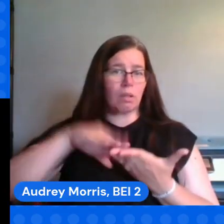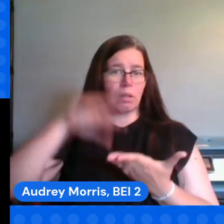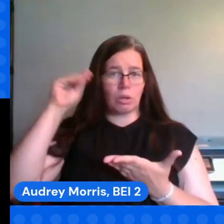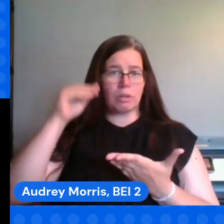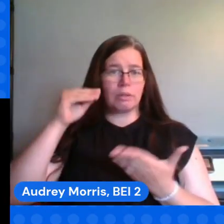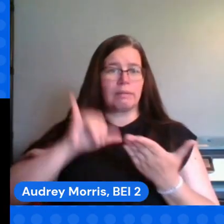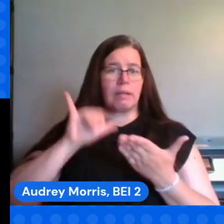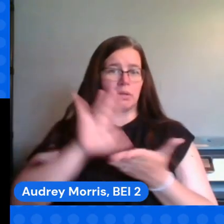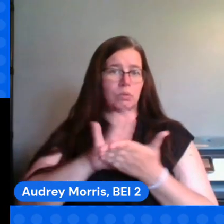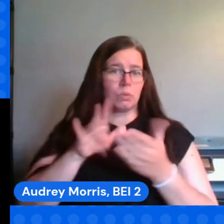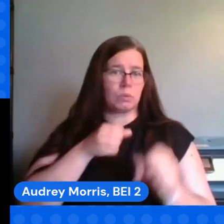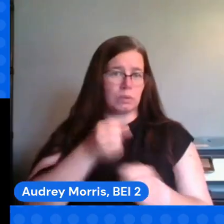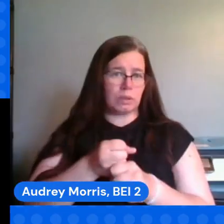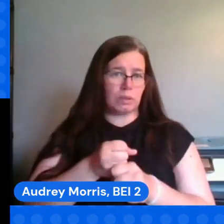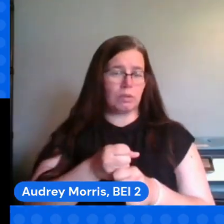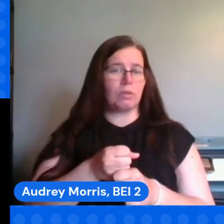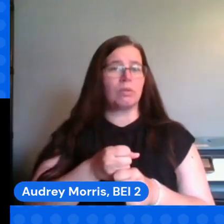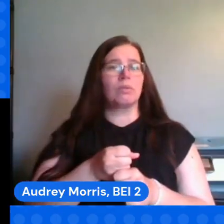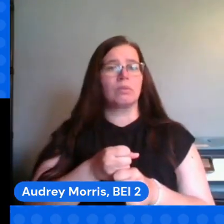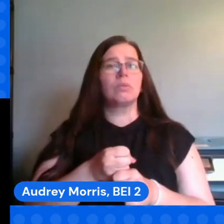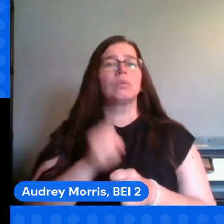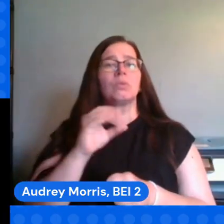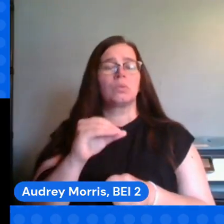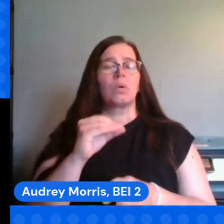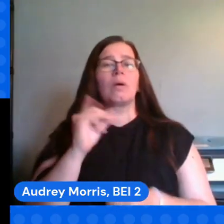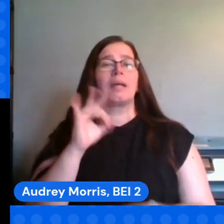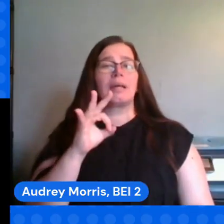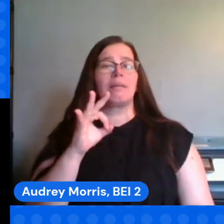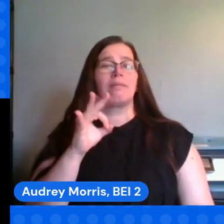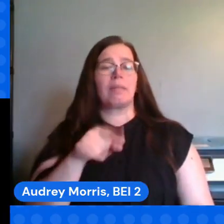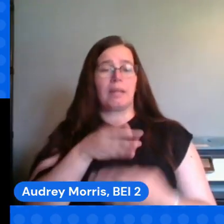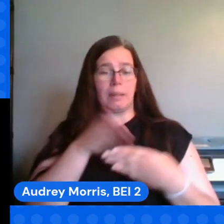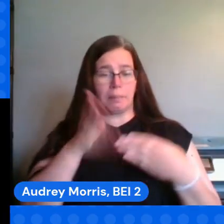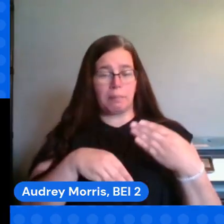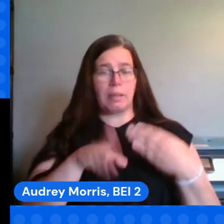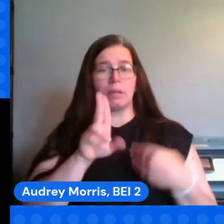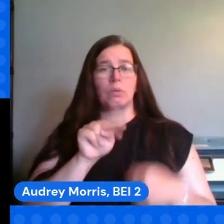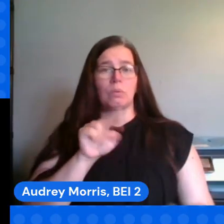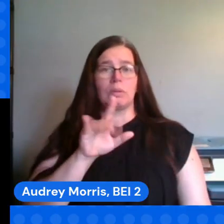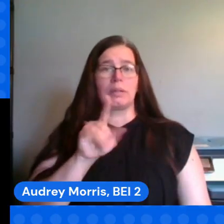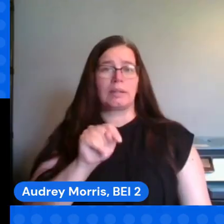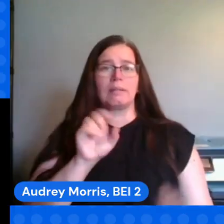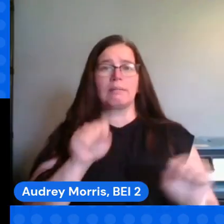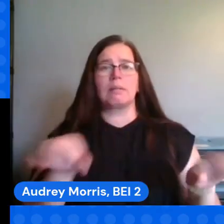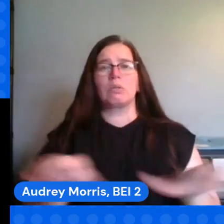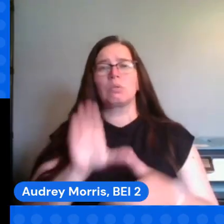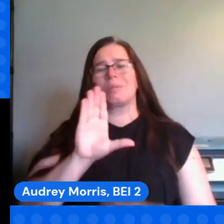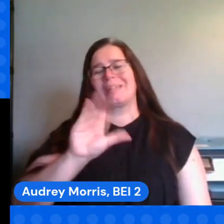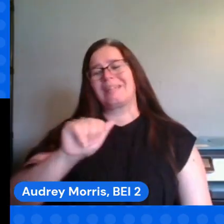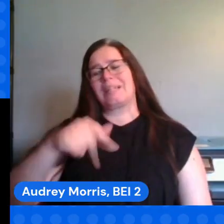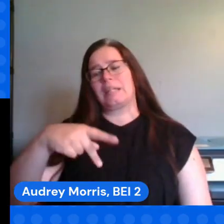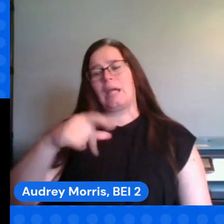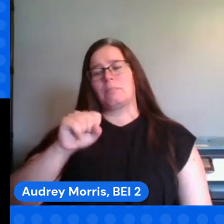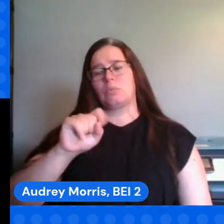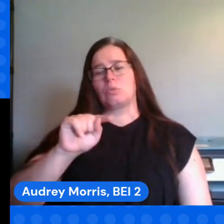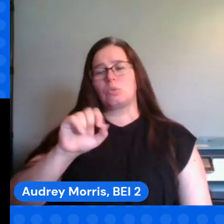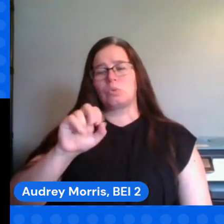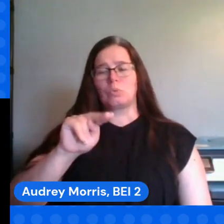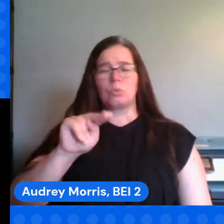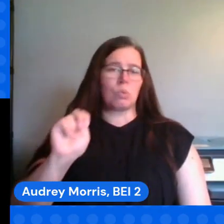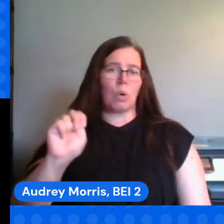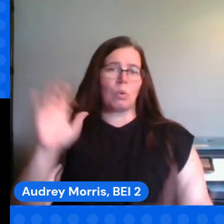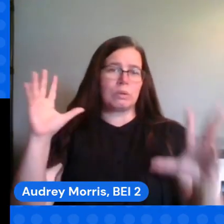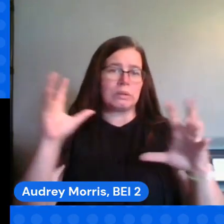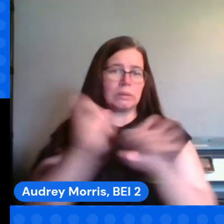year. And so the idea being that if they once they complete a unit, they can do sort of like a capstone project or a summary project